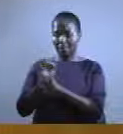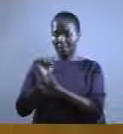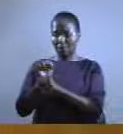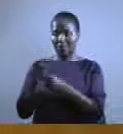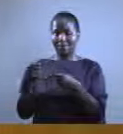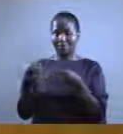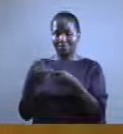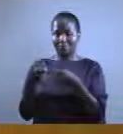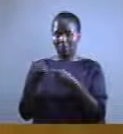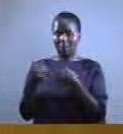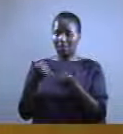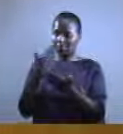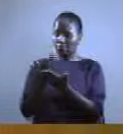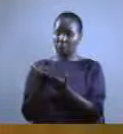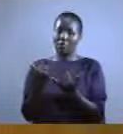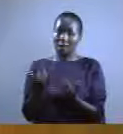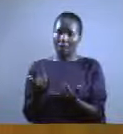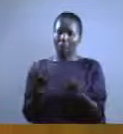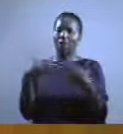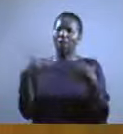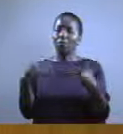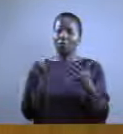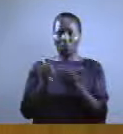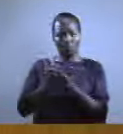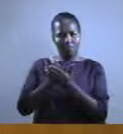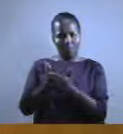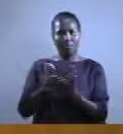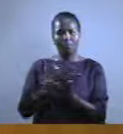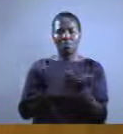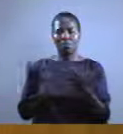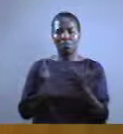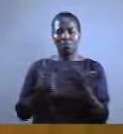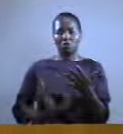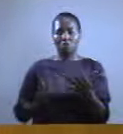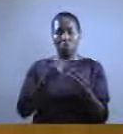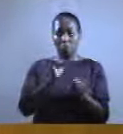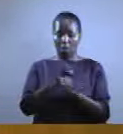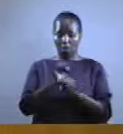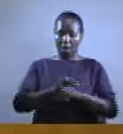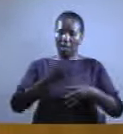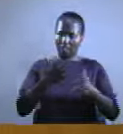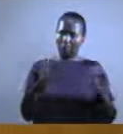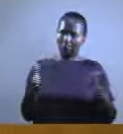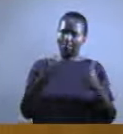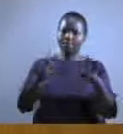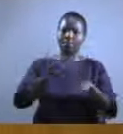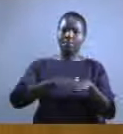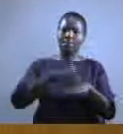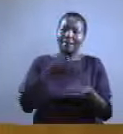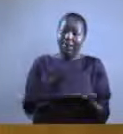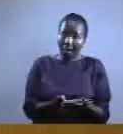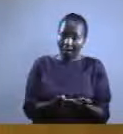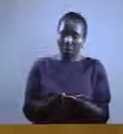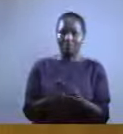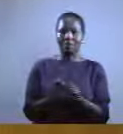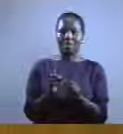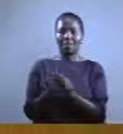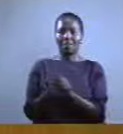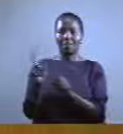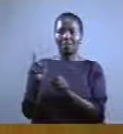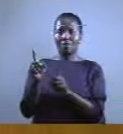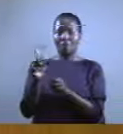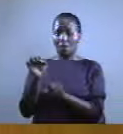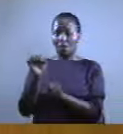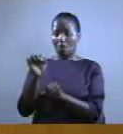proposed in this bill can make a significant contribution in the fight against youth unemployment. It will also do so by sharing the cost of